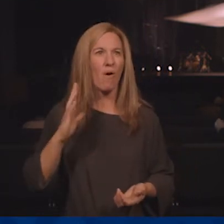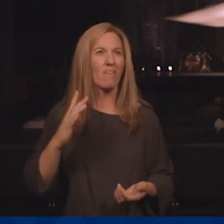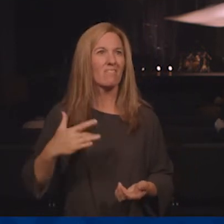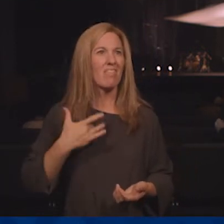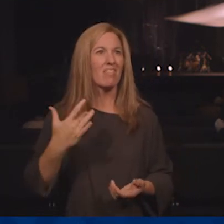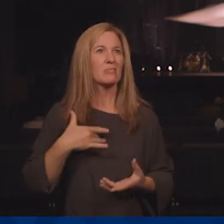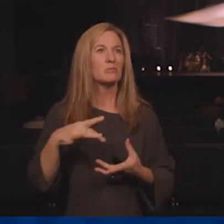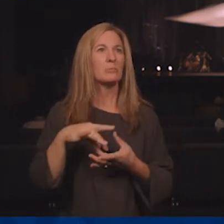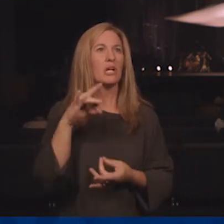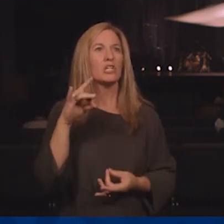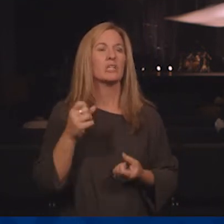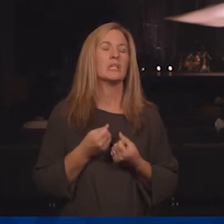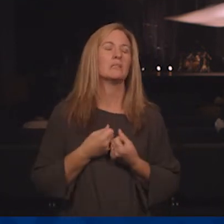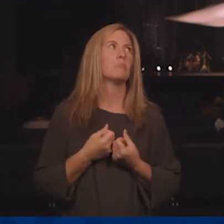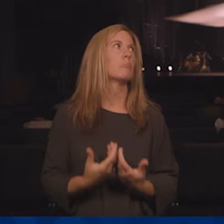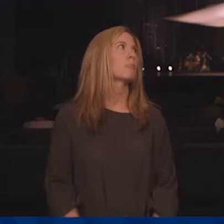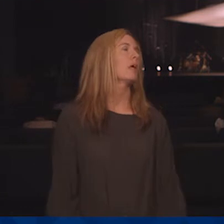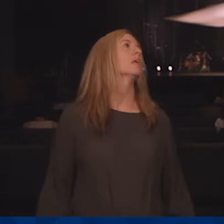Spiritually weary?